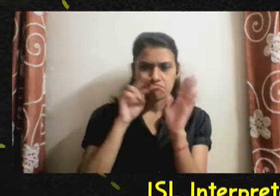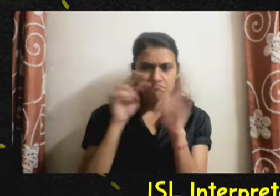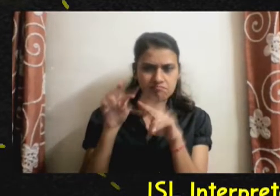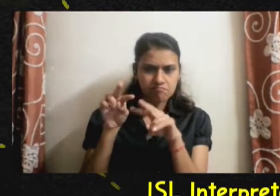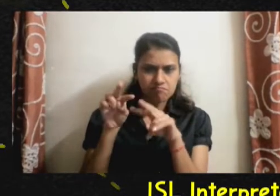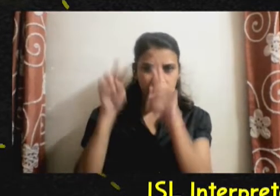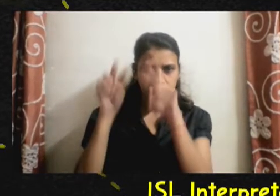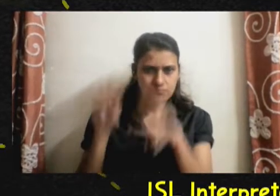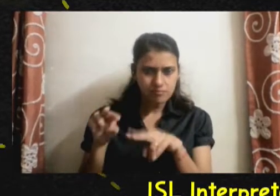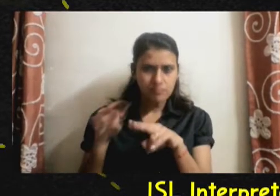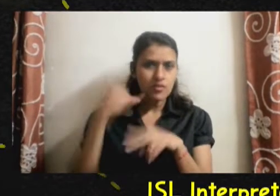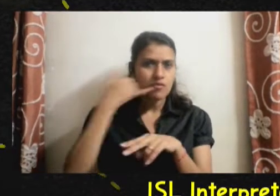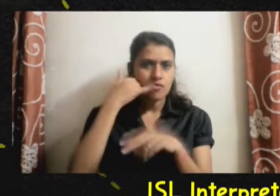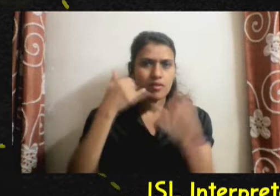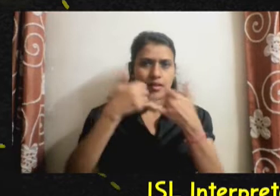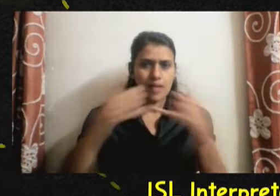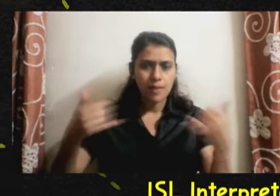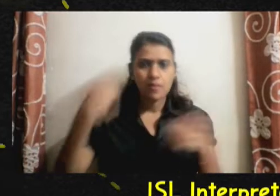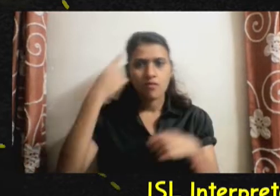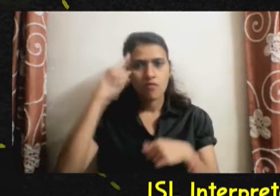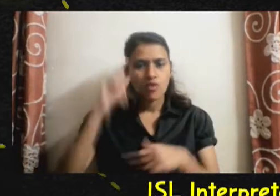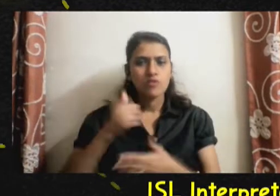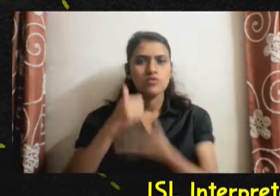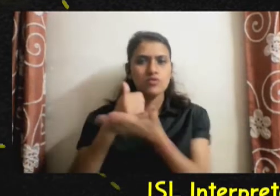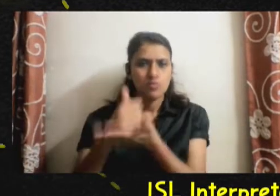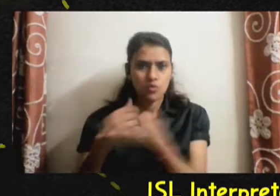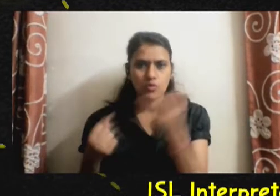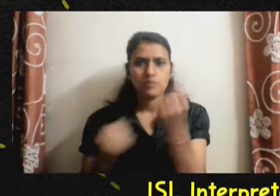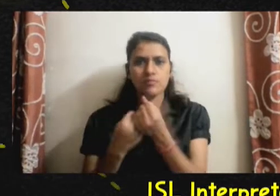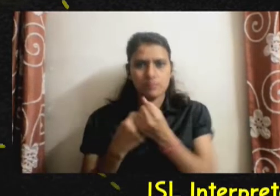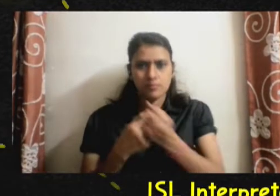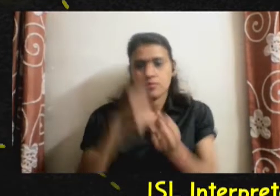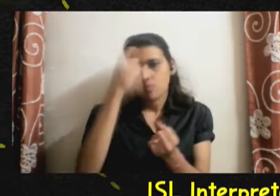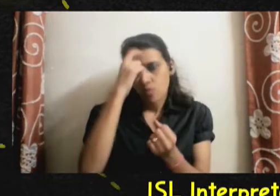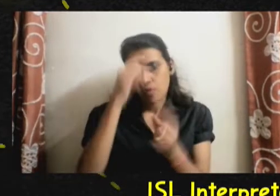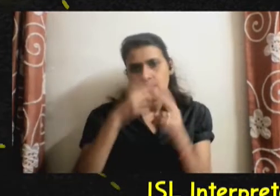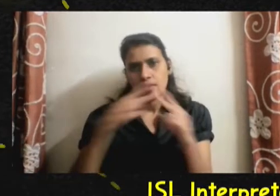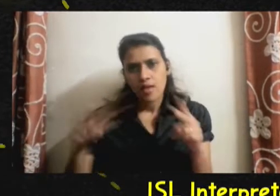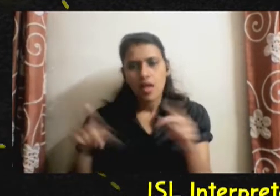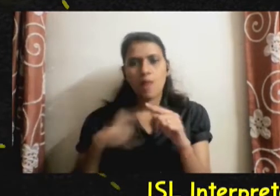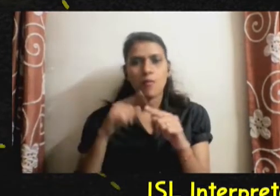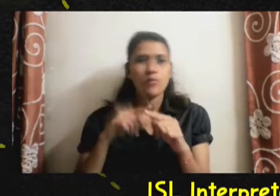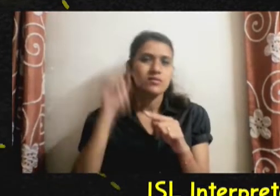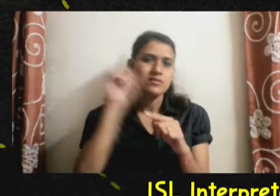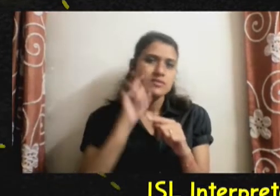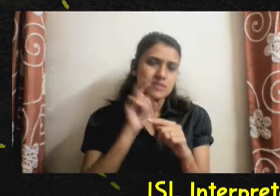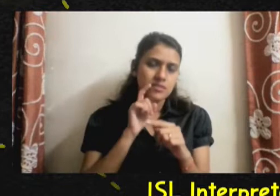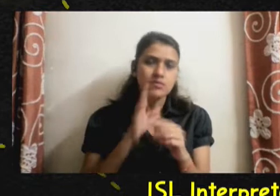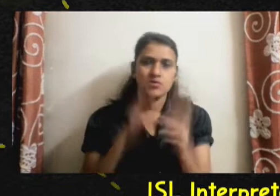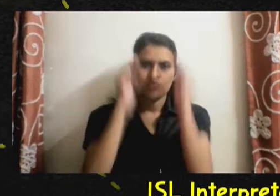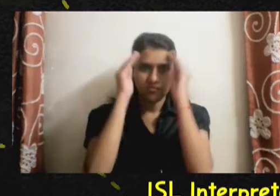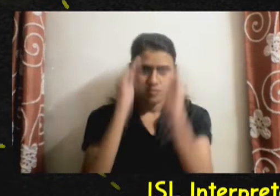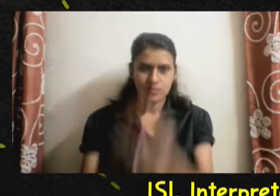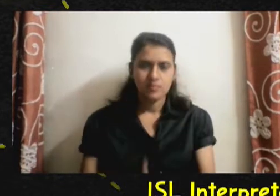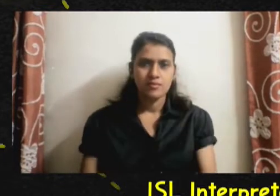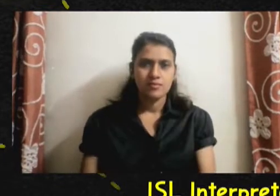a telephone helpline providing support for issues on sex and sexuality. They focus on sex and they